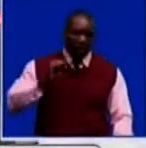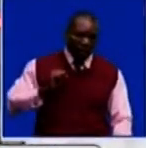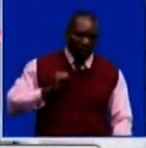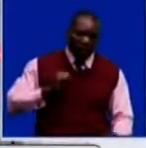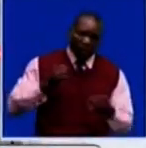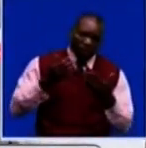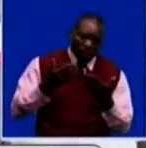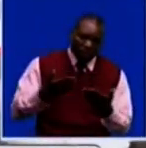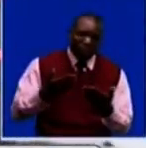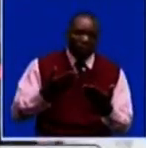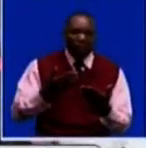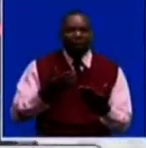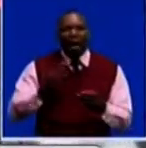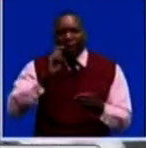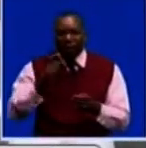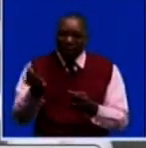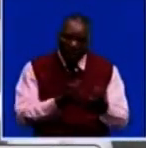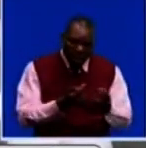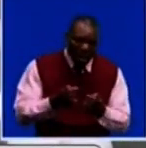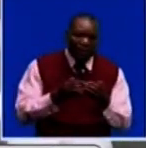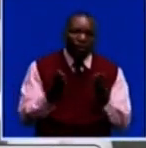Living Concept to come along and do the opening.